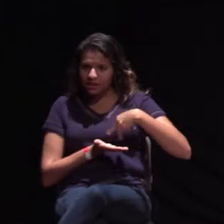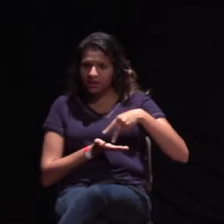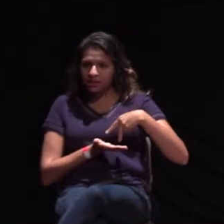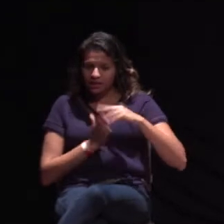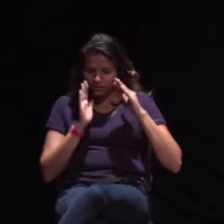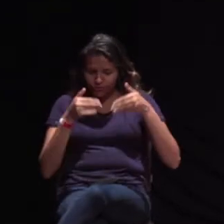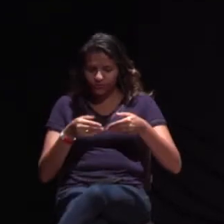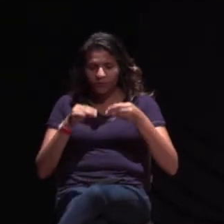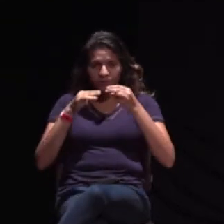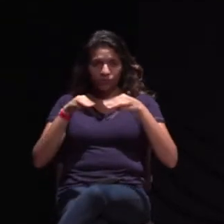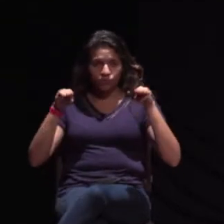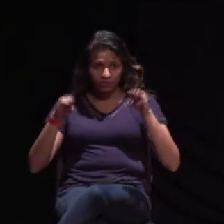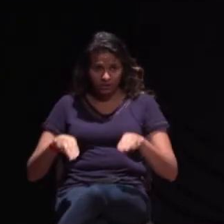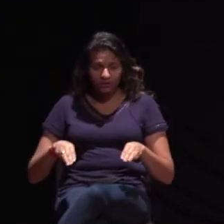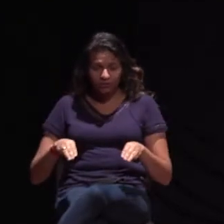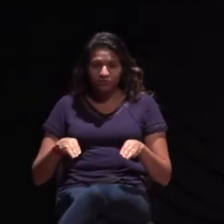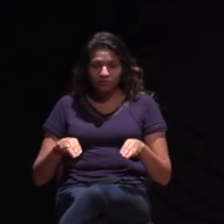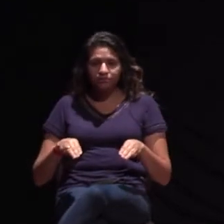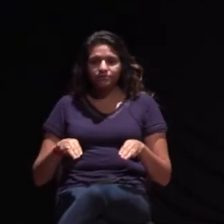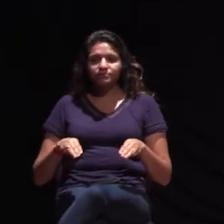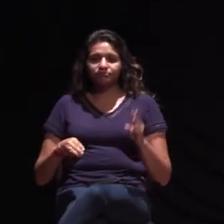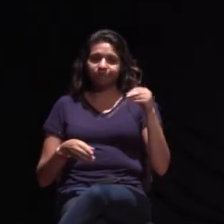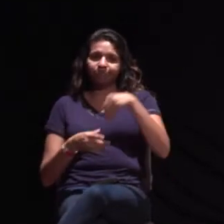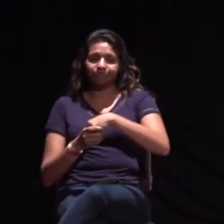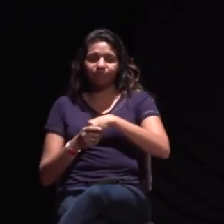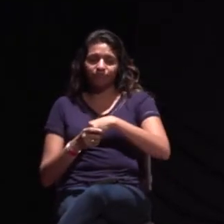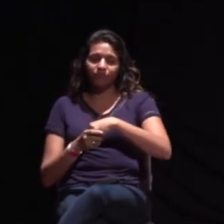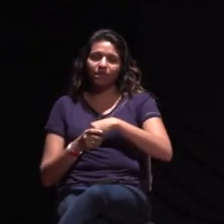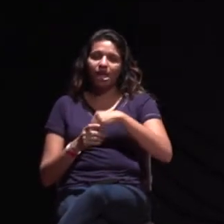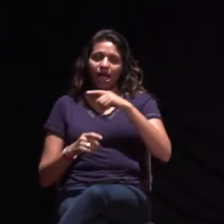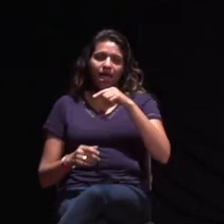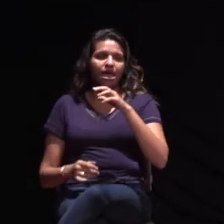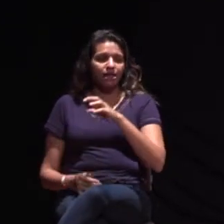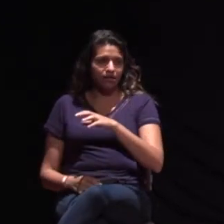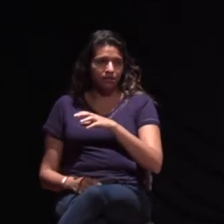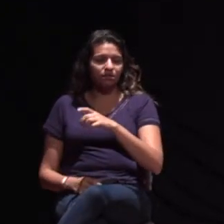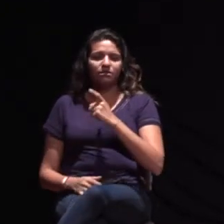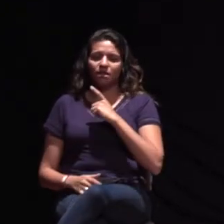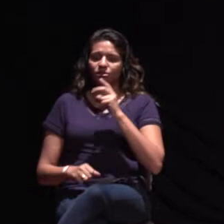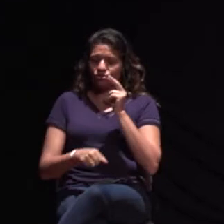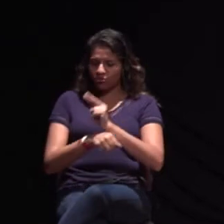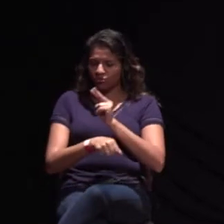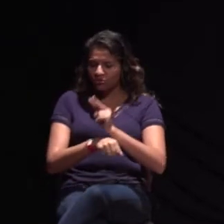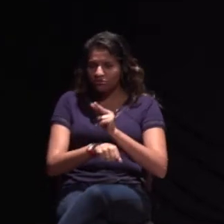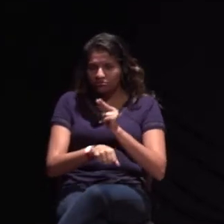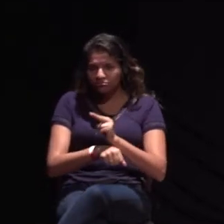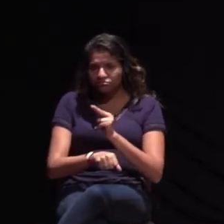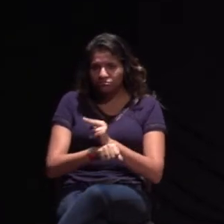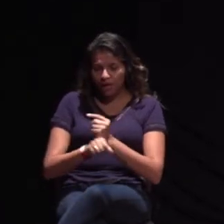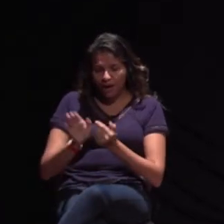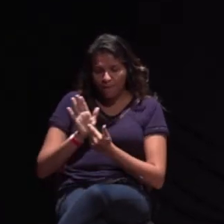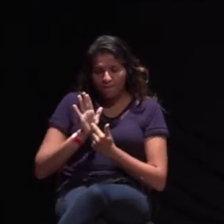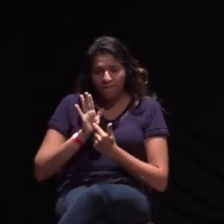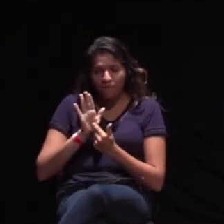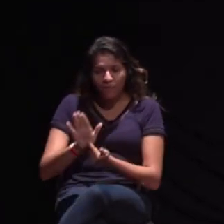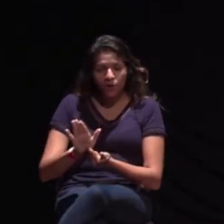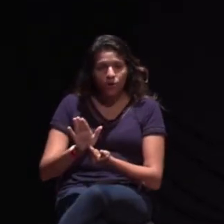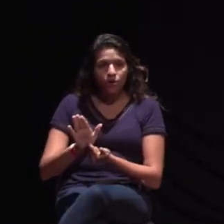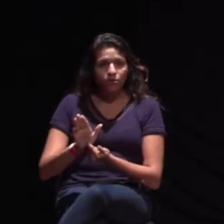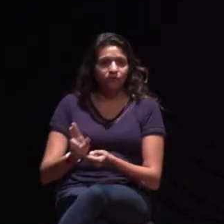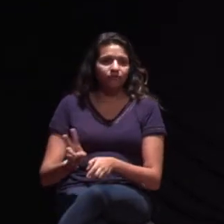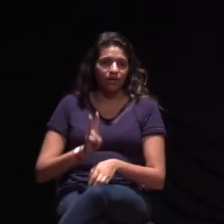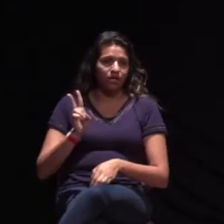is to preserve these wonderful and expensive, or inexpensive, it doesn't matter, artifacts. When there's nothing to preserve but a